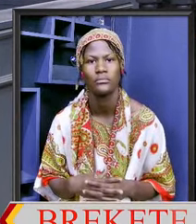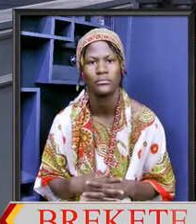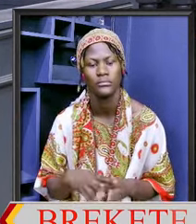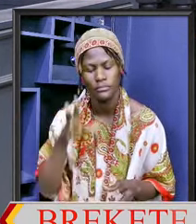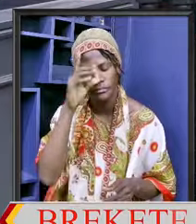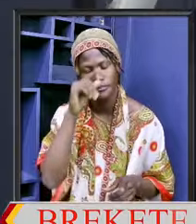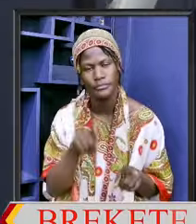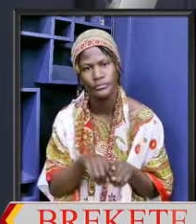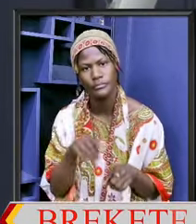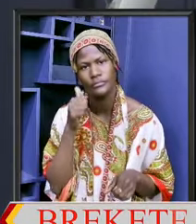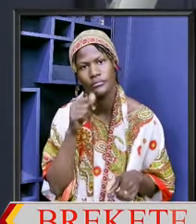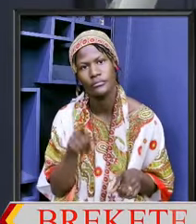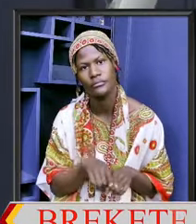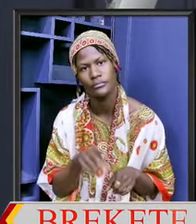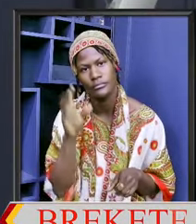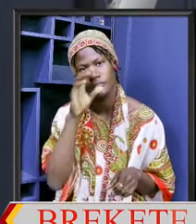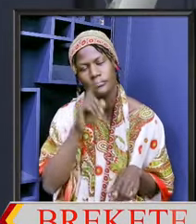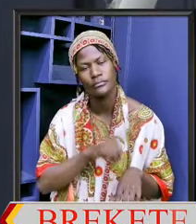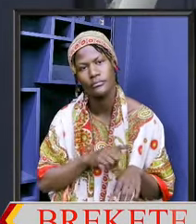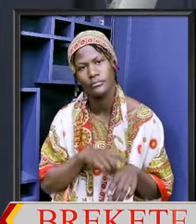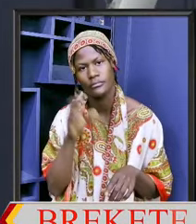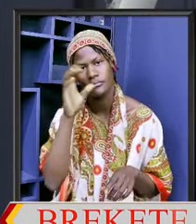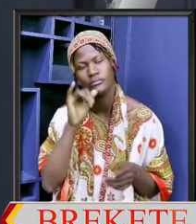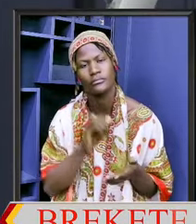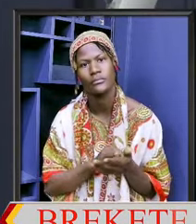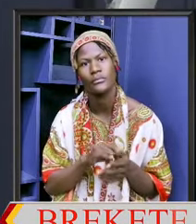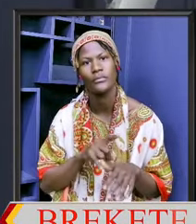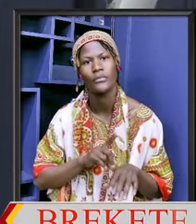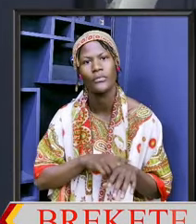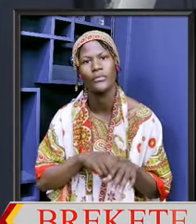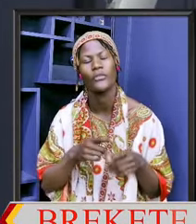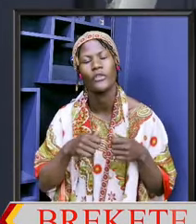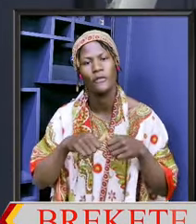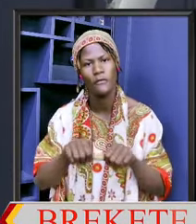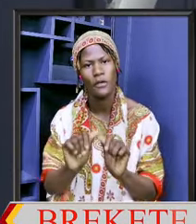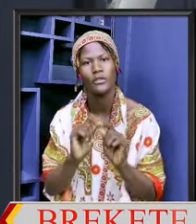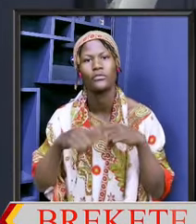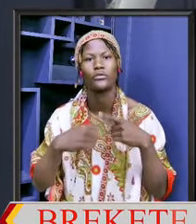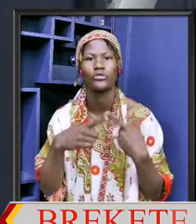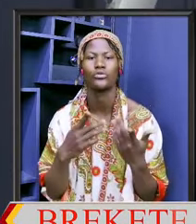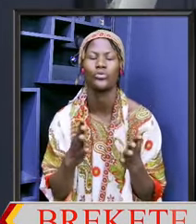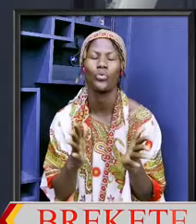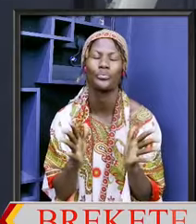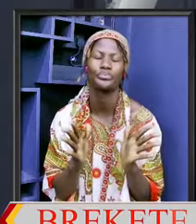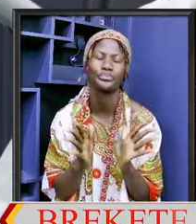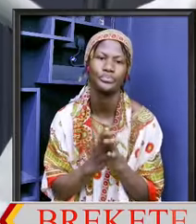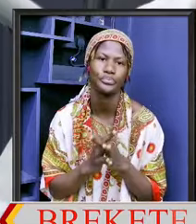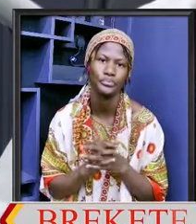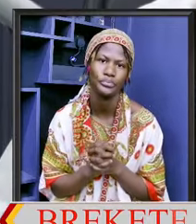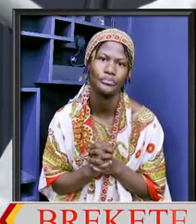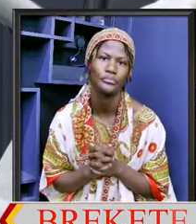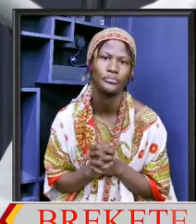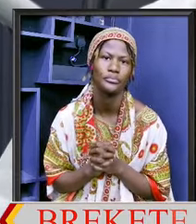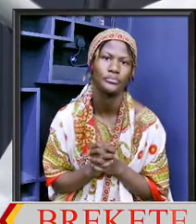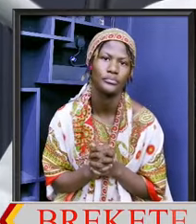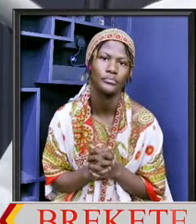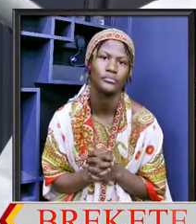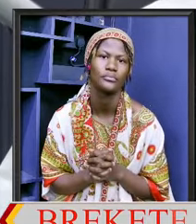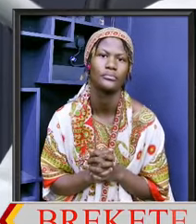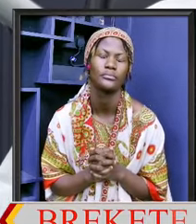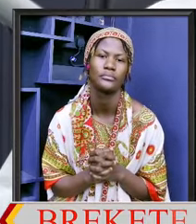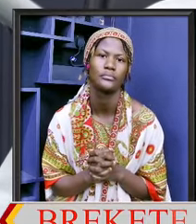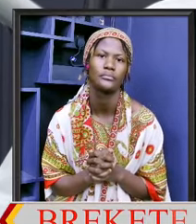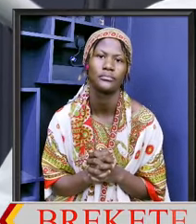My brothers, my sisters, if when I look down on a CC time, don't they give us signal to do things, signal make we continue to the vano they go.